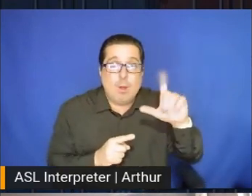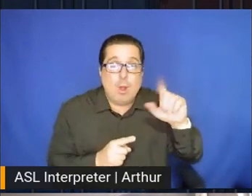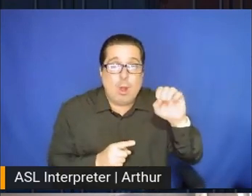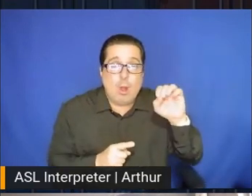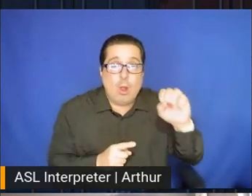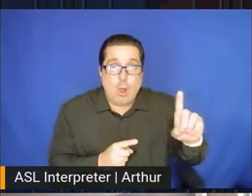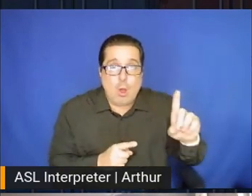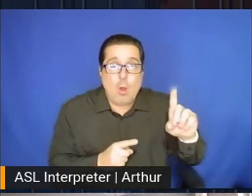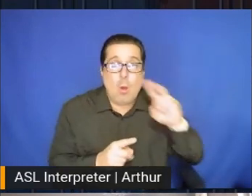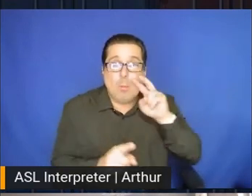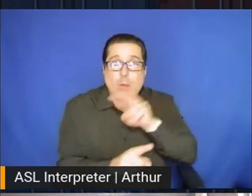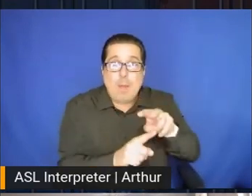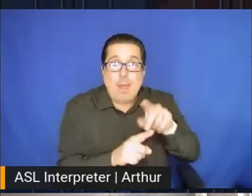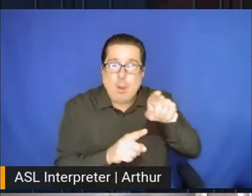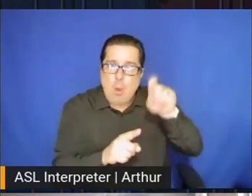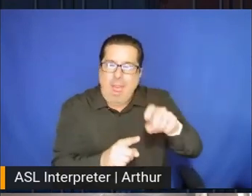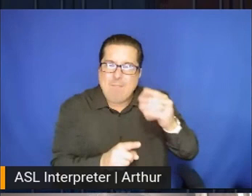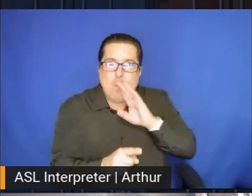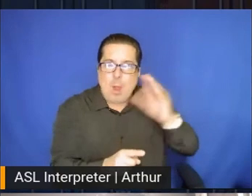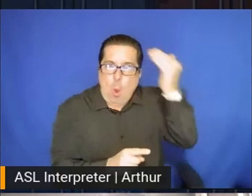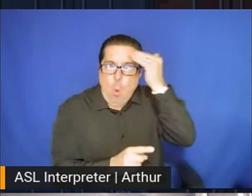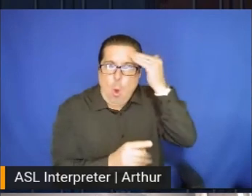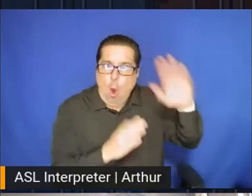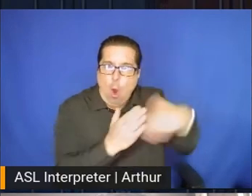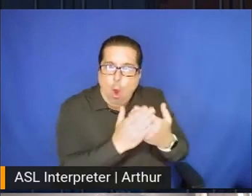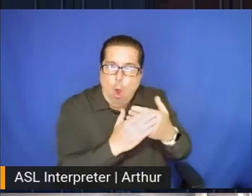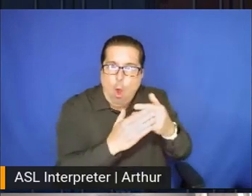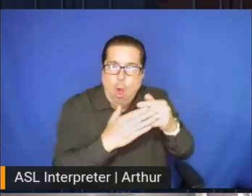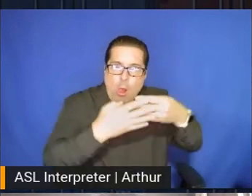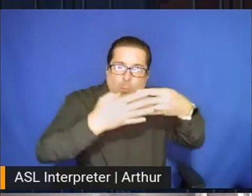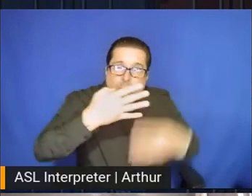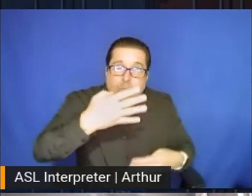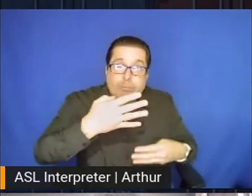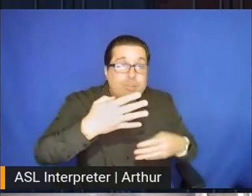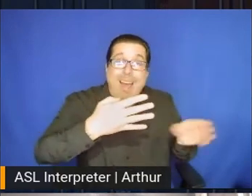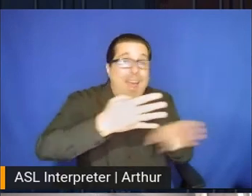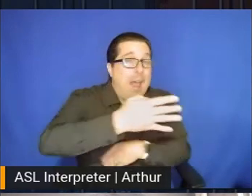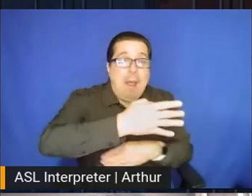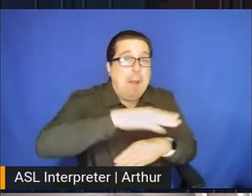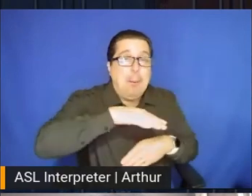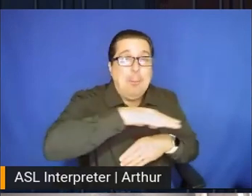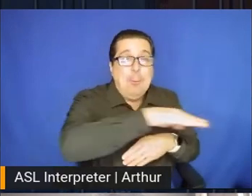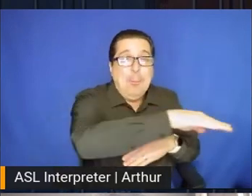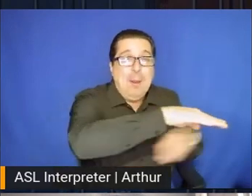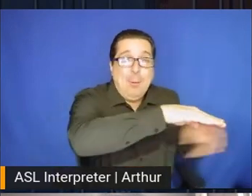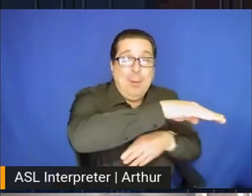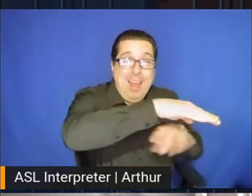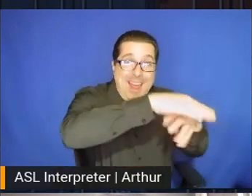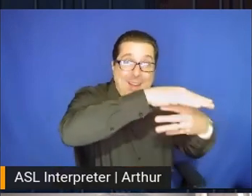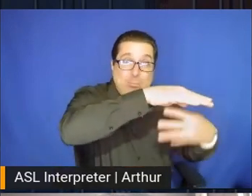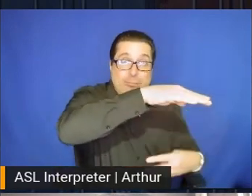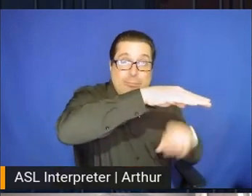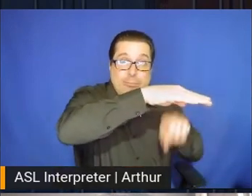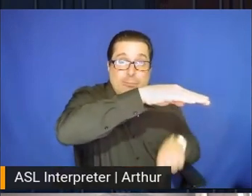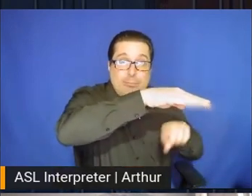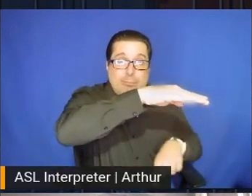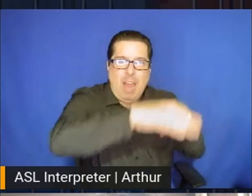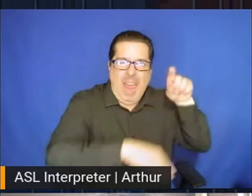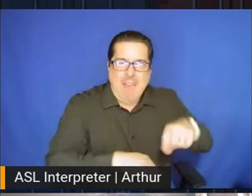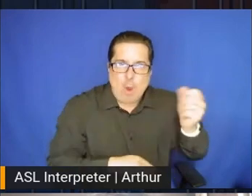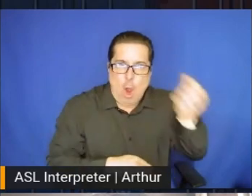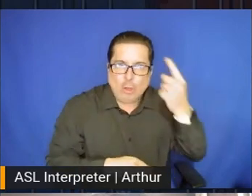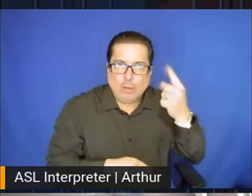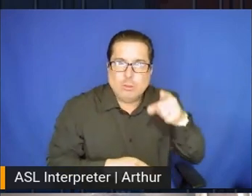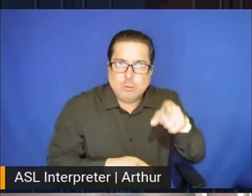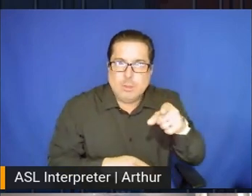aware, and you still need to know all of the properties and all of the same things you would as you'd write your YAML file. I like to describe L1